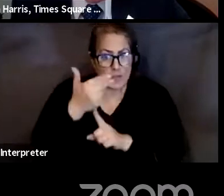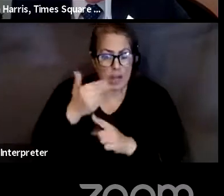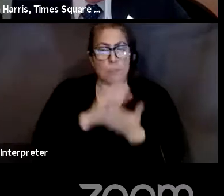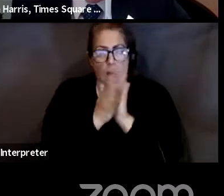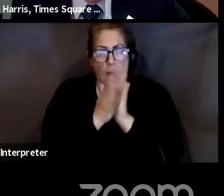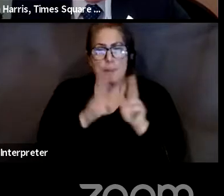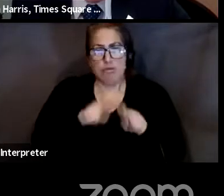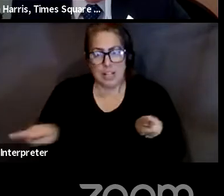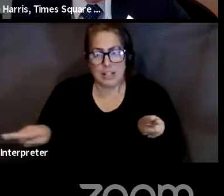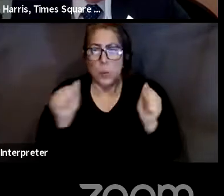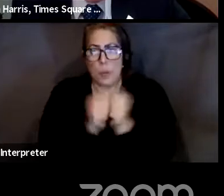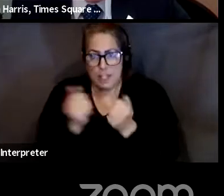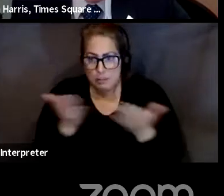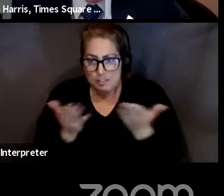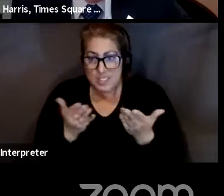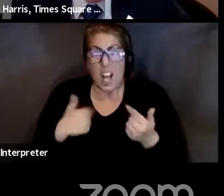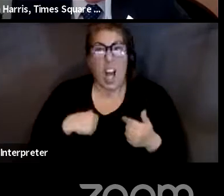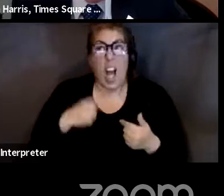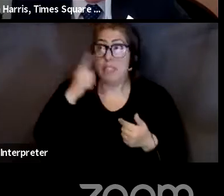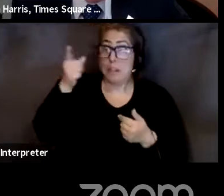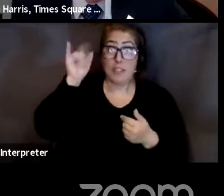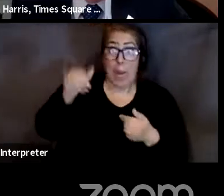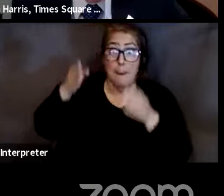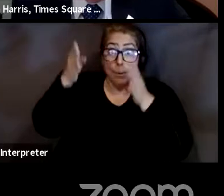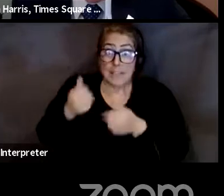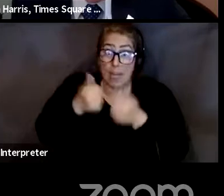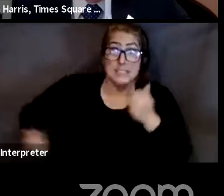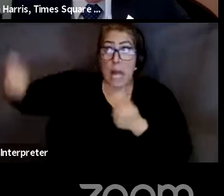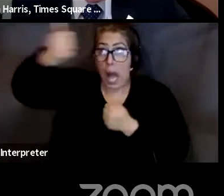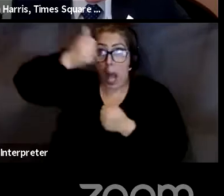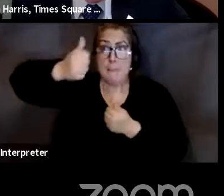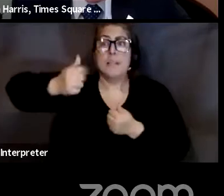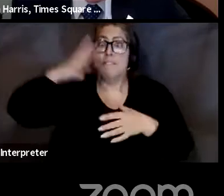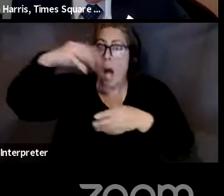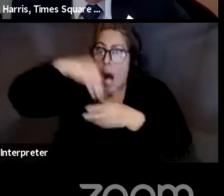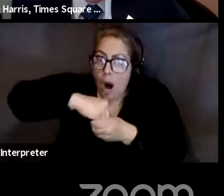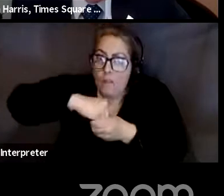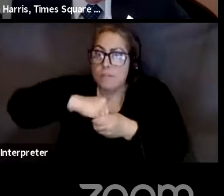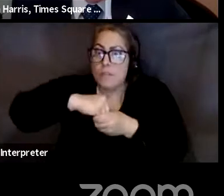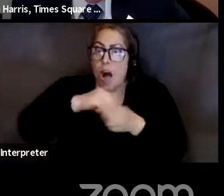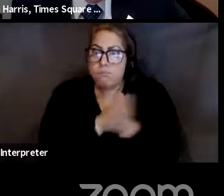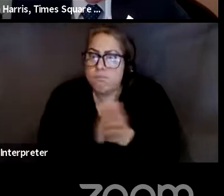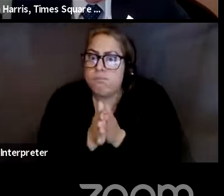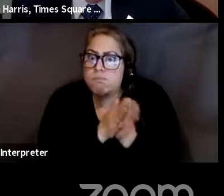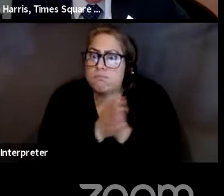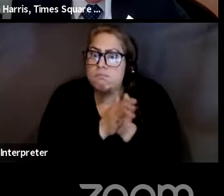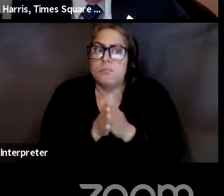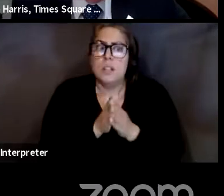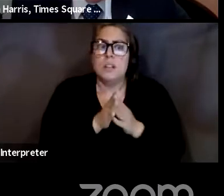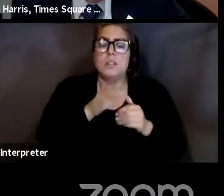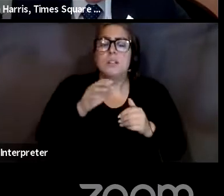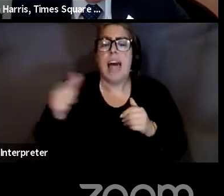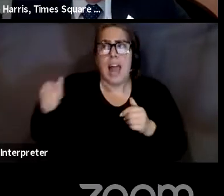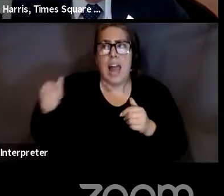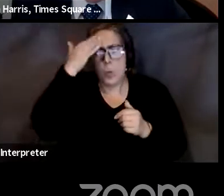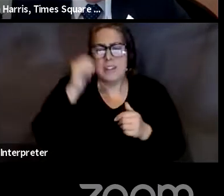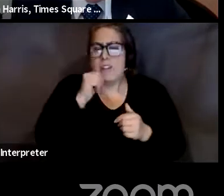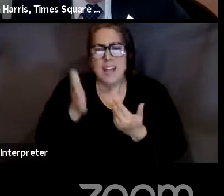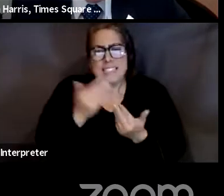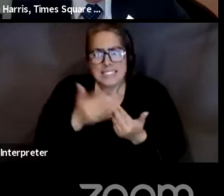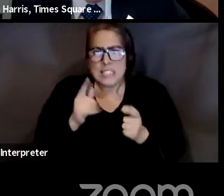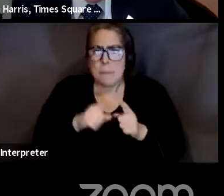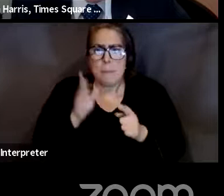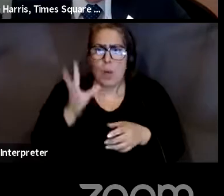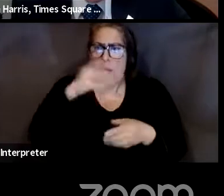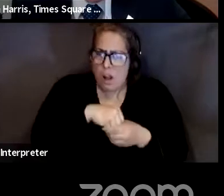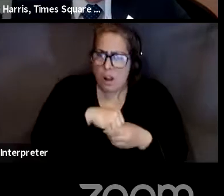you know, I think like having somebody from the top saying, let's figure out how to do this, even though it's not easy, is what's